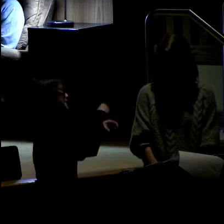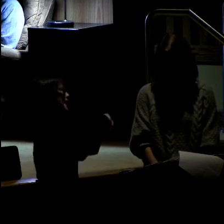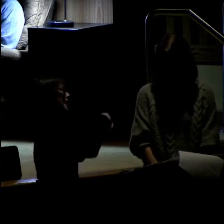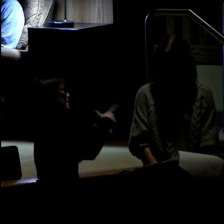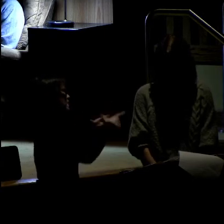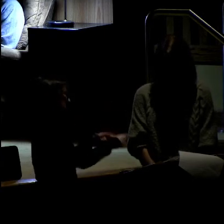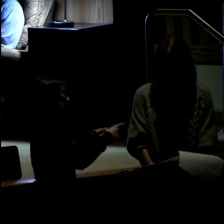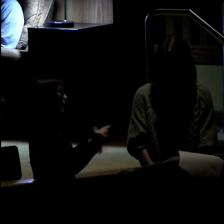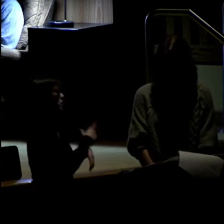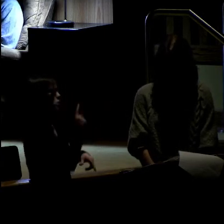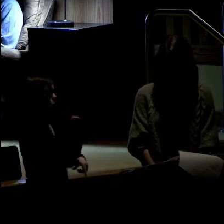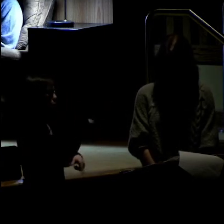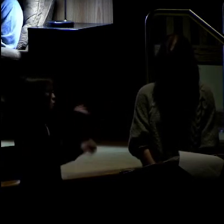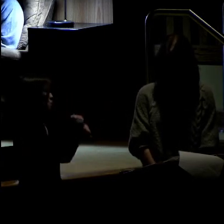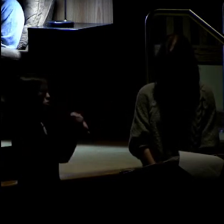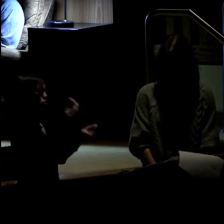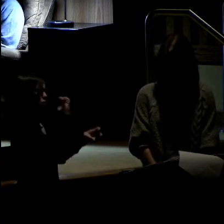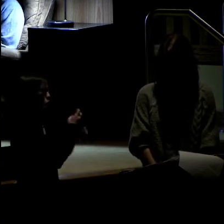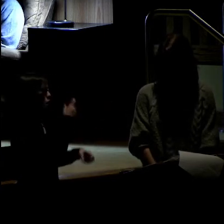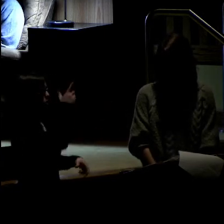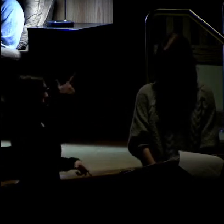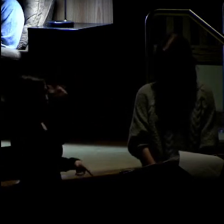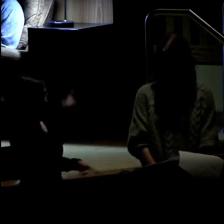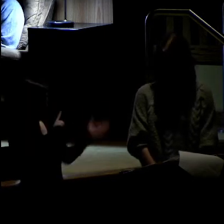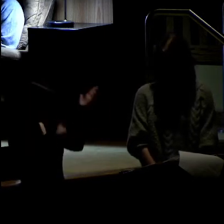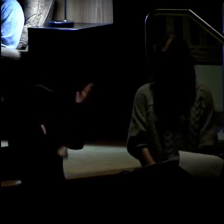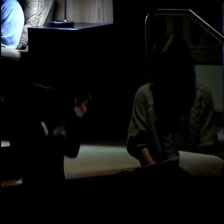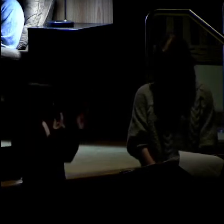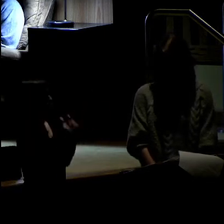very hard for this, and the Lord is going to reward each one of you.